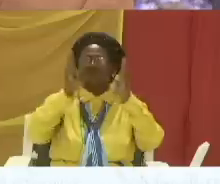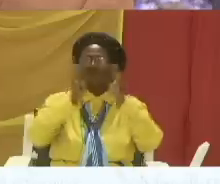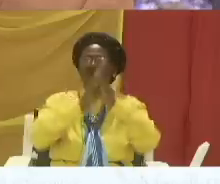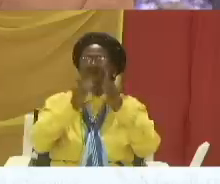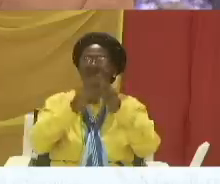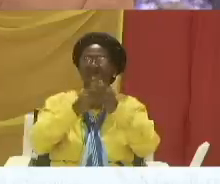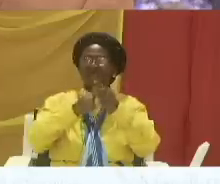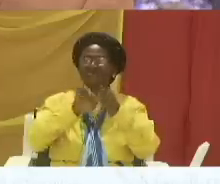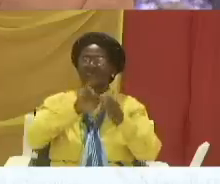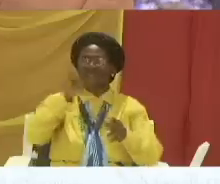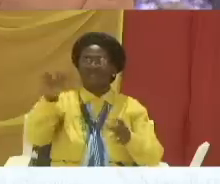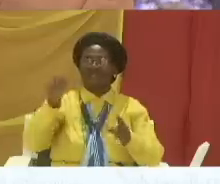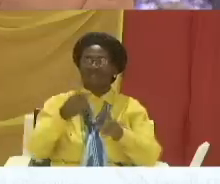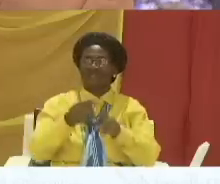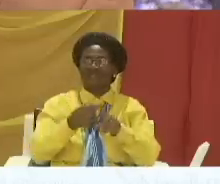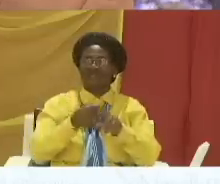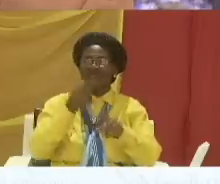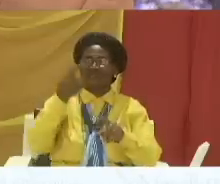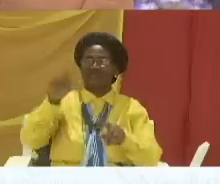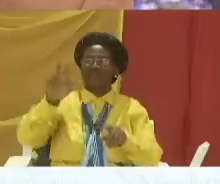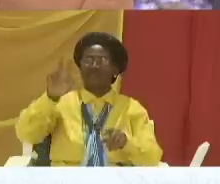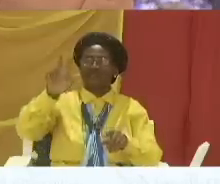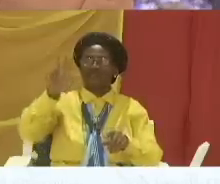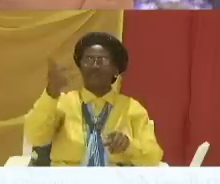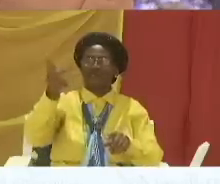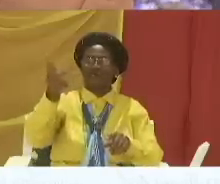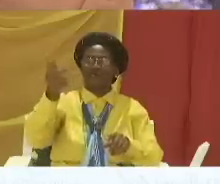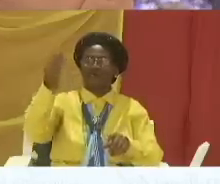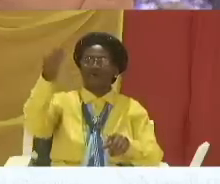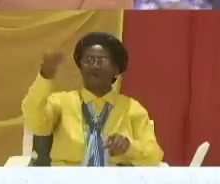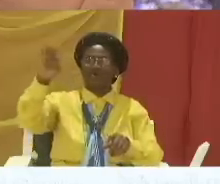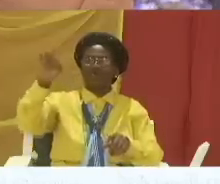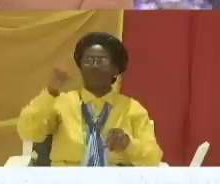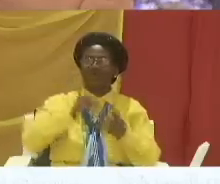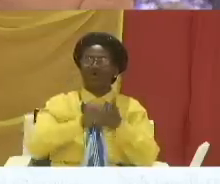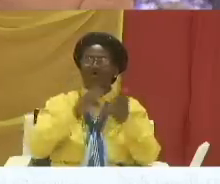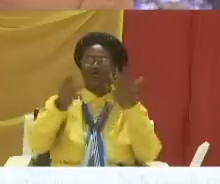Beginning from the 3rd of October.